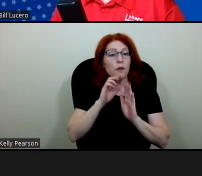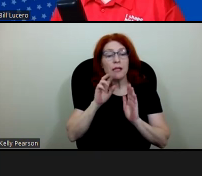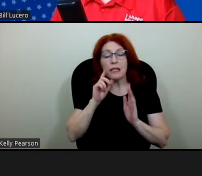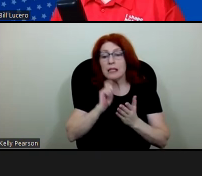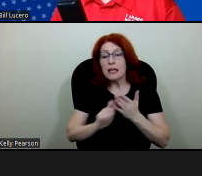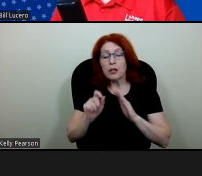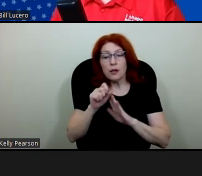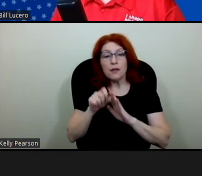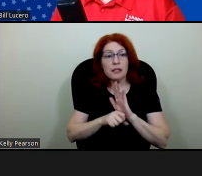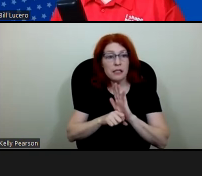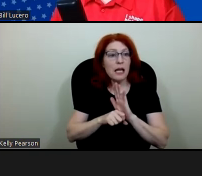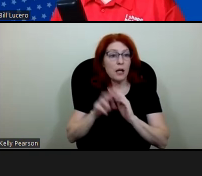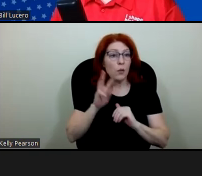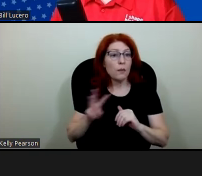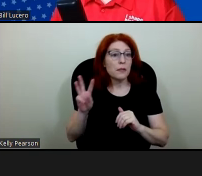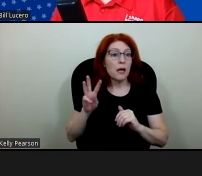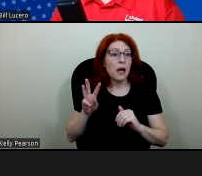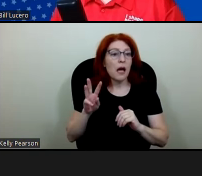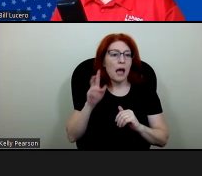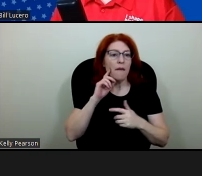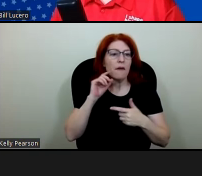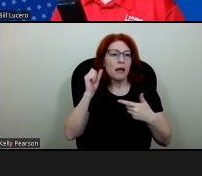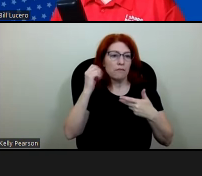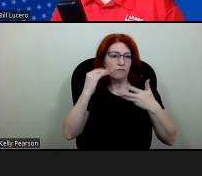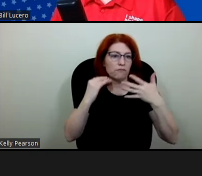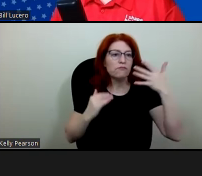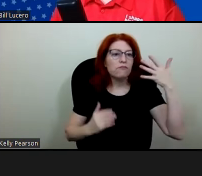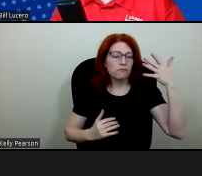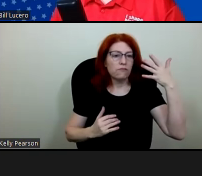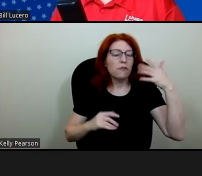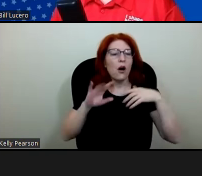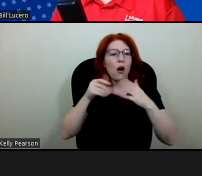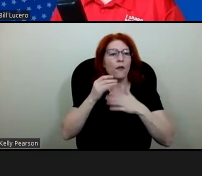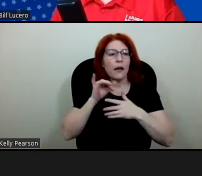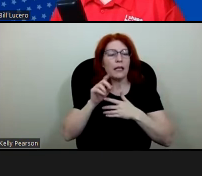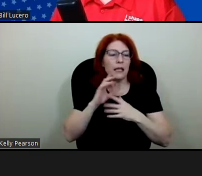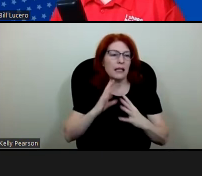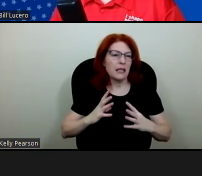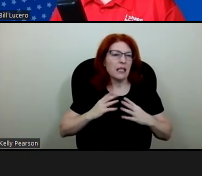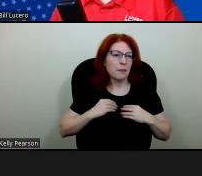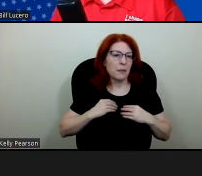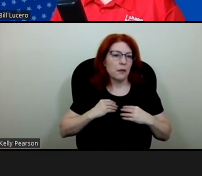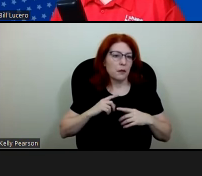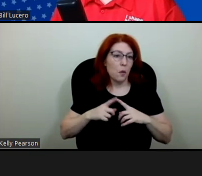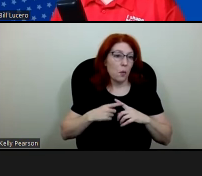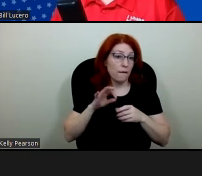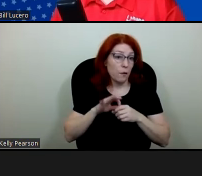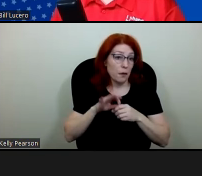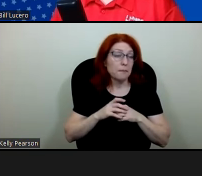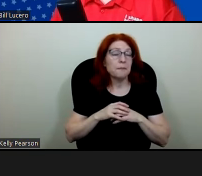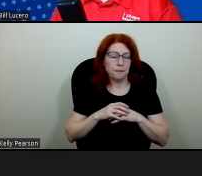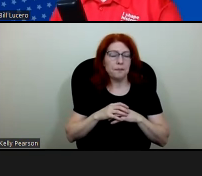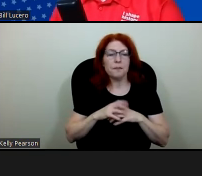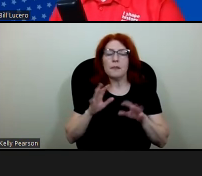State's website and they will give you a list of all the ID that's accepted when voting. Okay, so that's